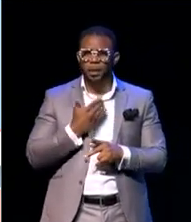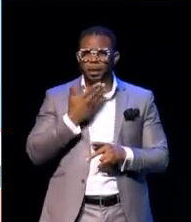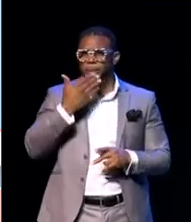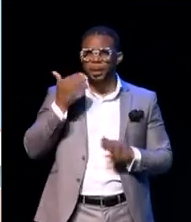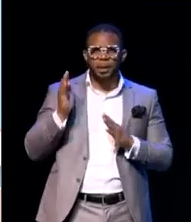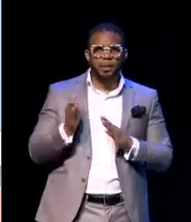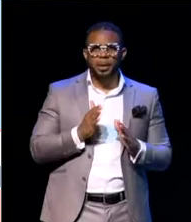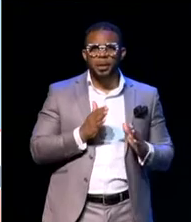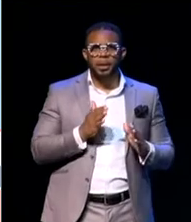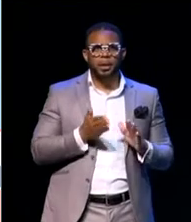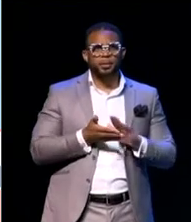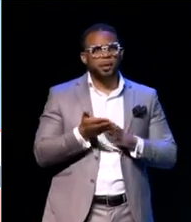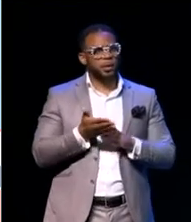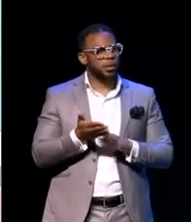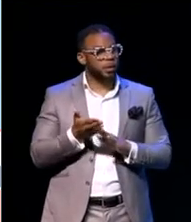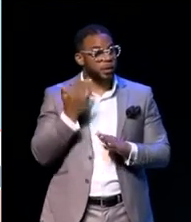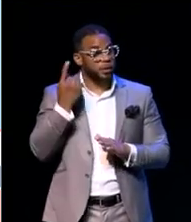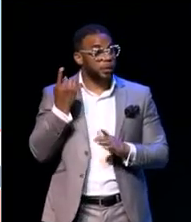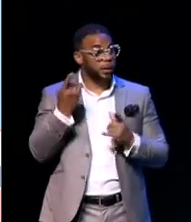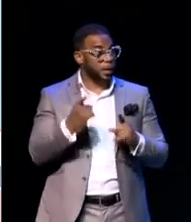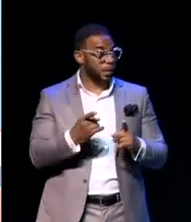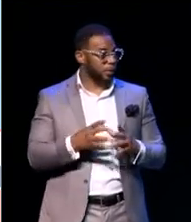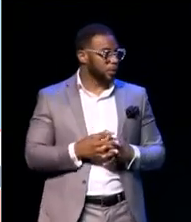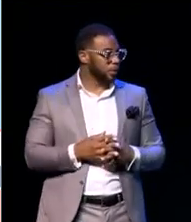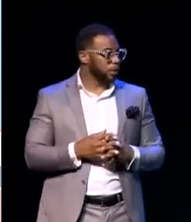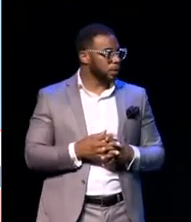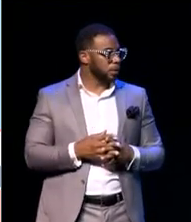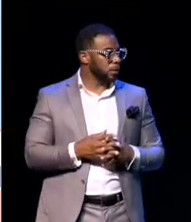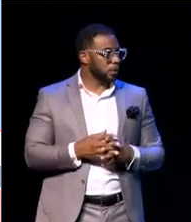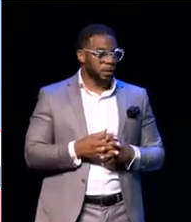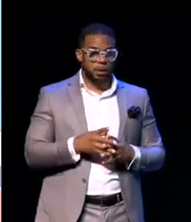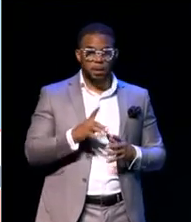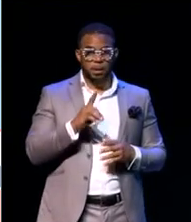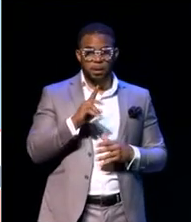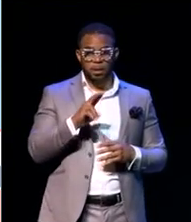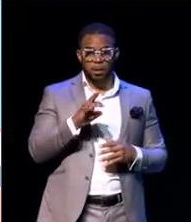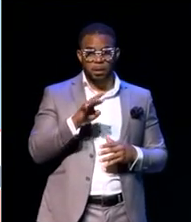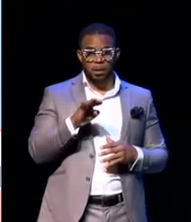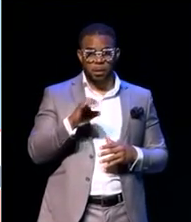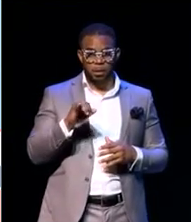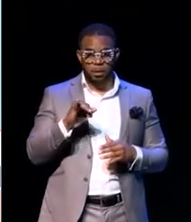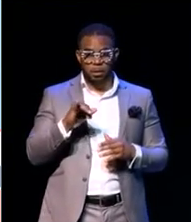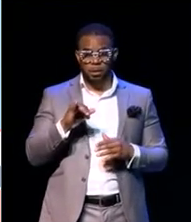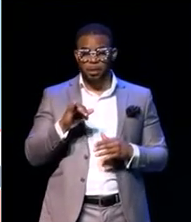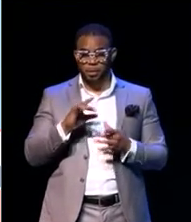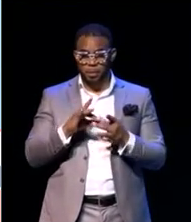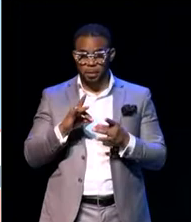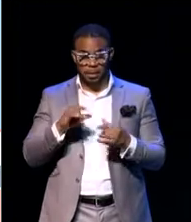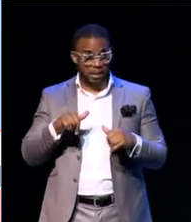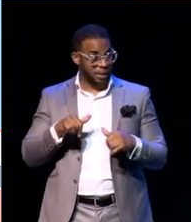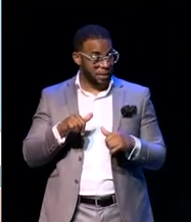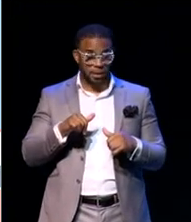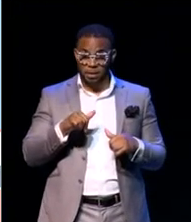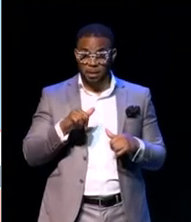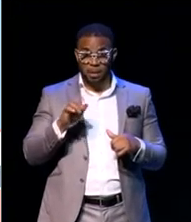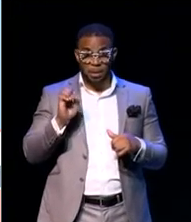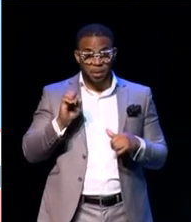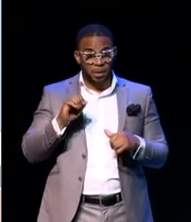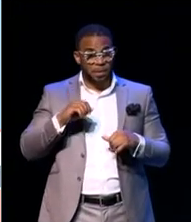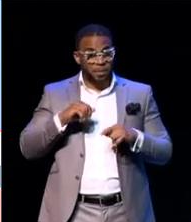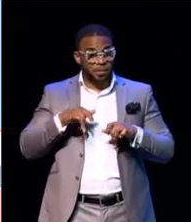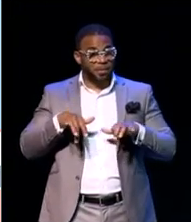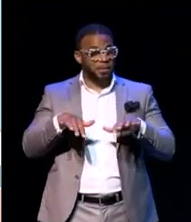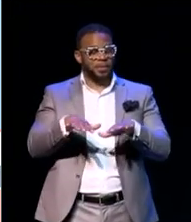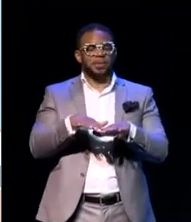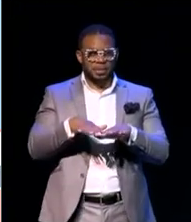best plan of execution if something happens. But as Dr. Fauci mentioned, this emerging infectious disease was much different